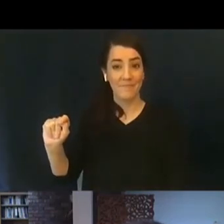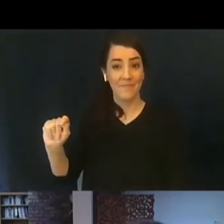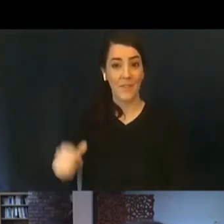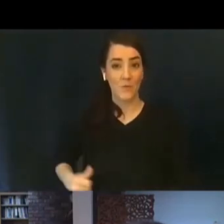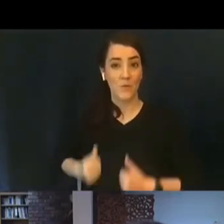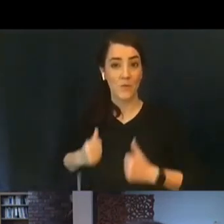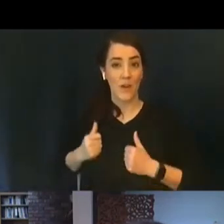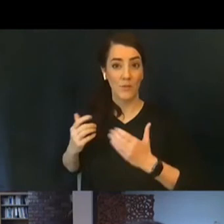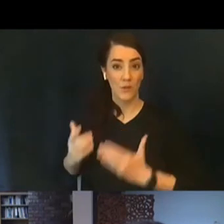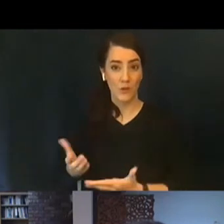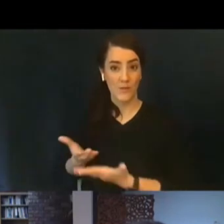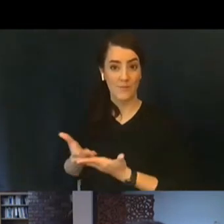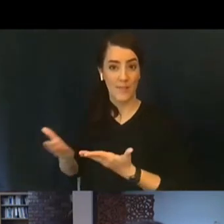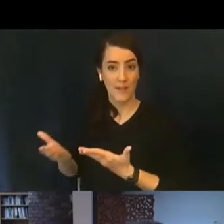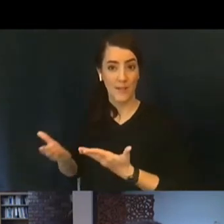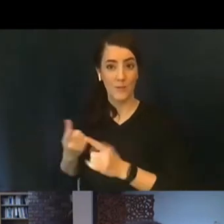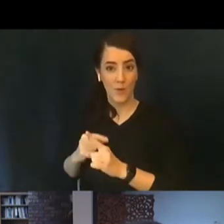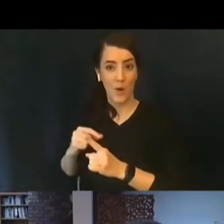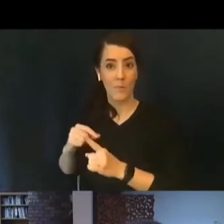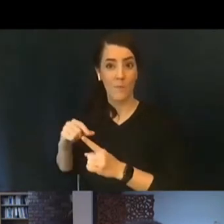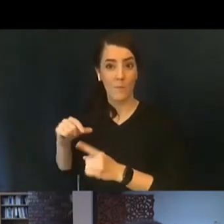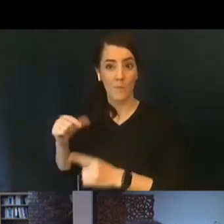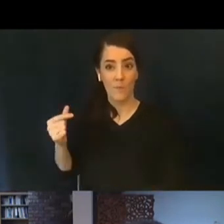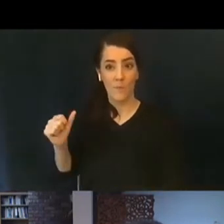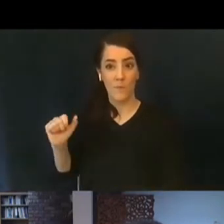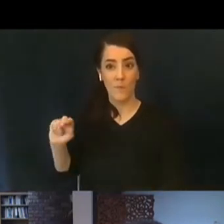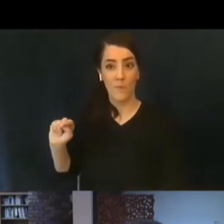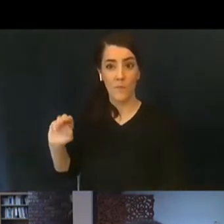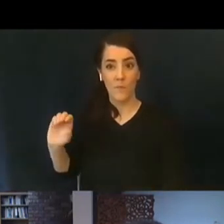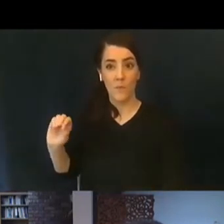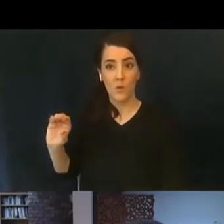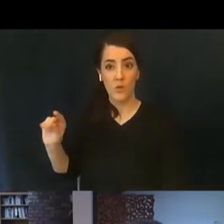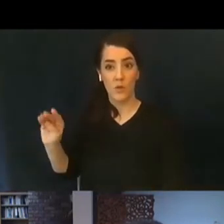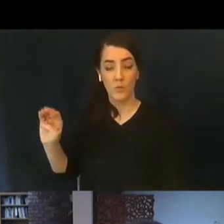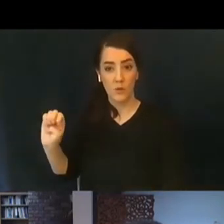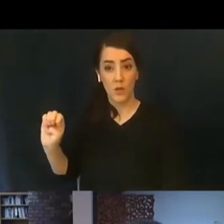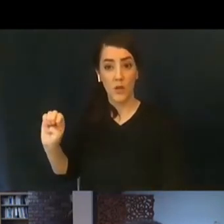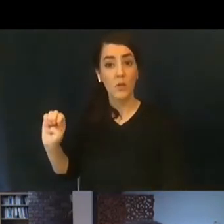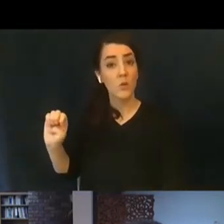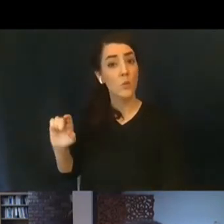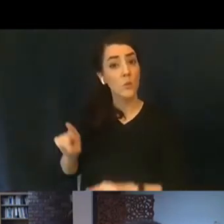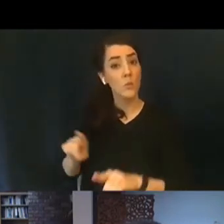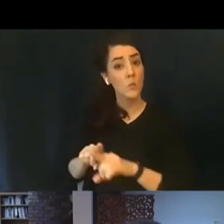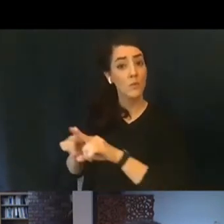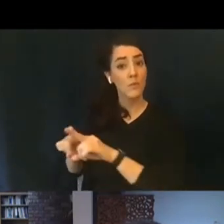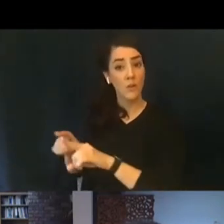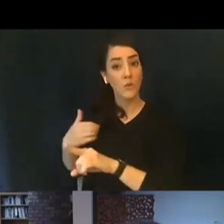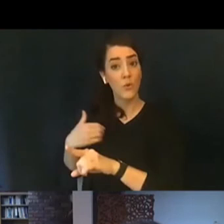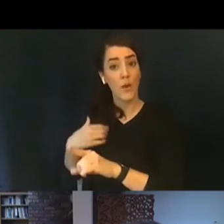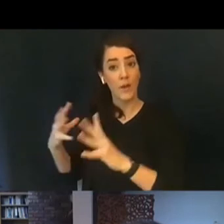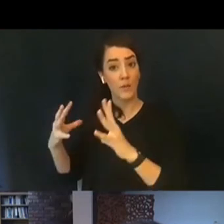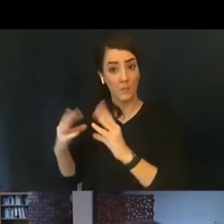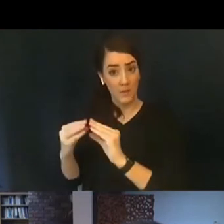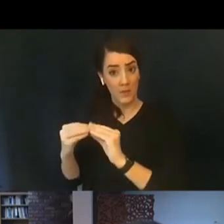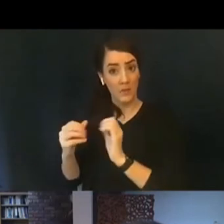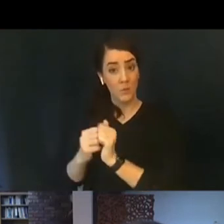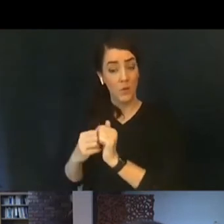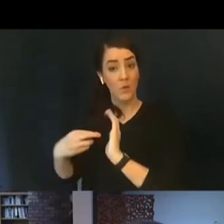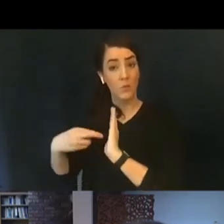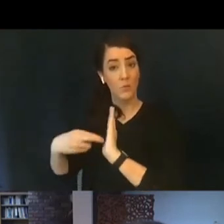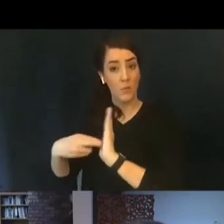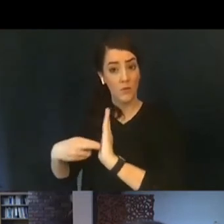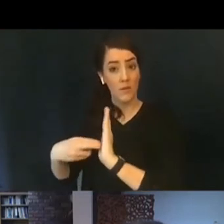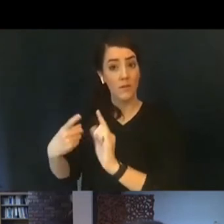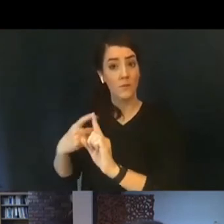We also, uh, have met with the representatives of the Armenian, uh, community, uh, where we